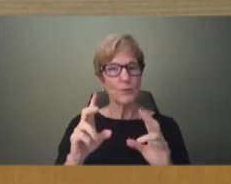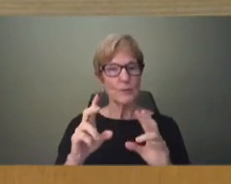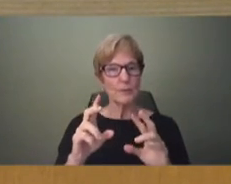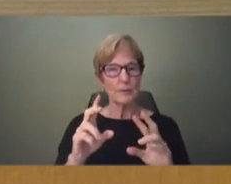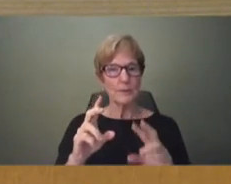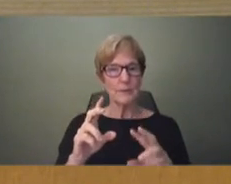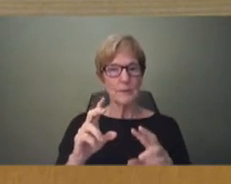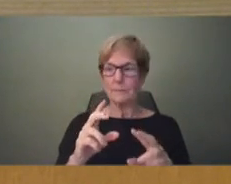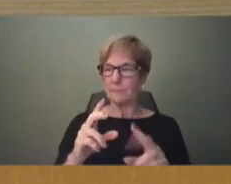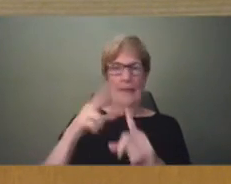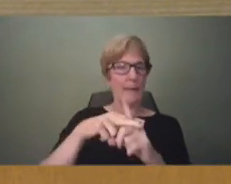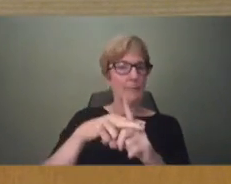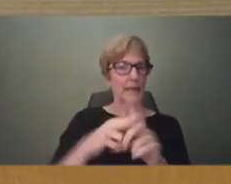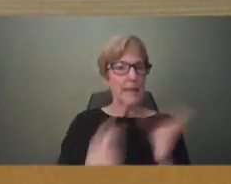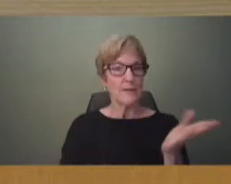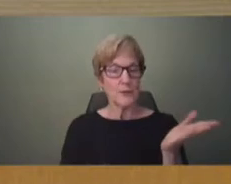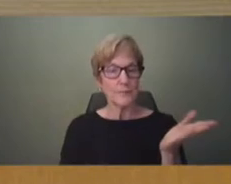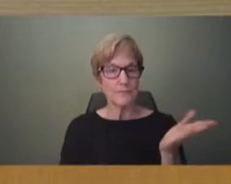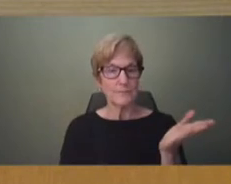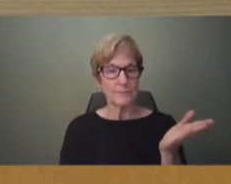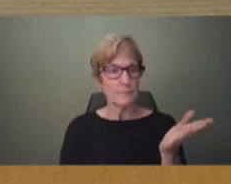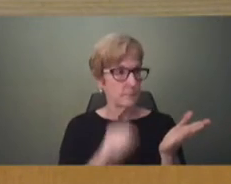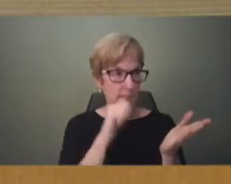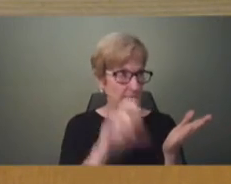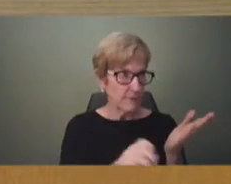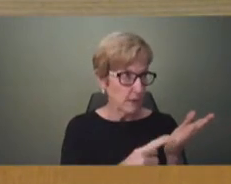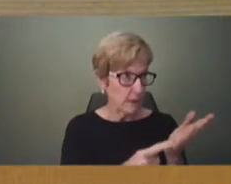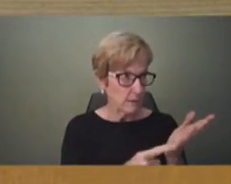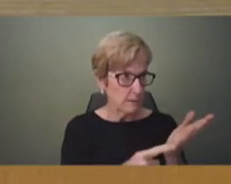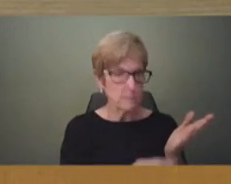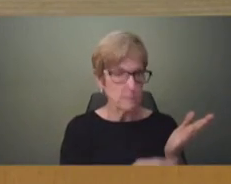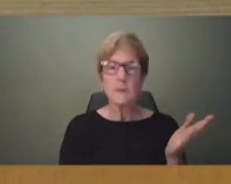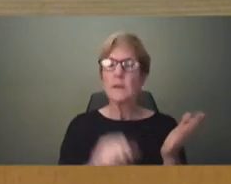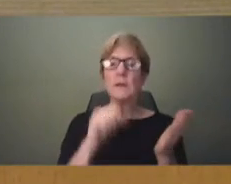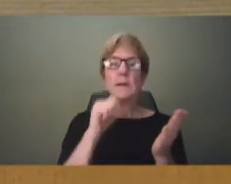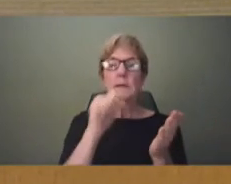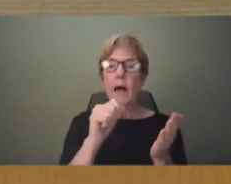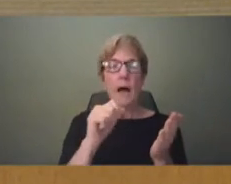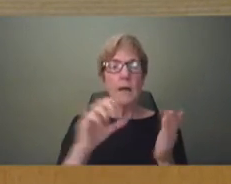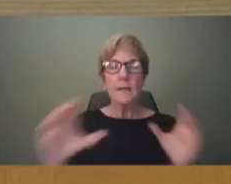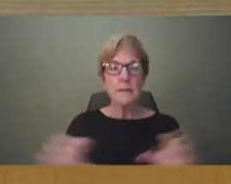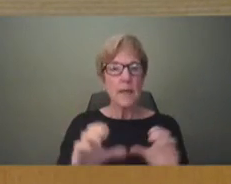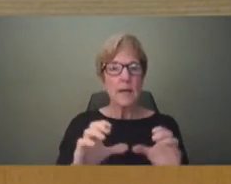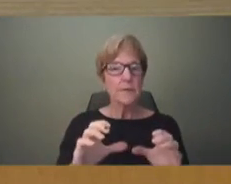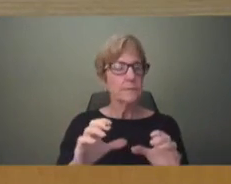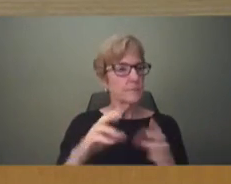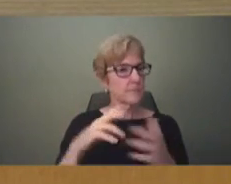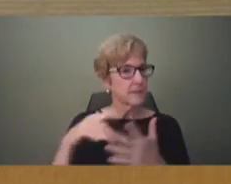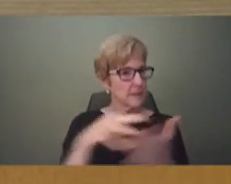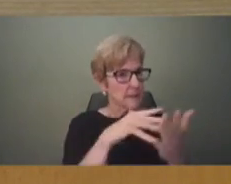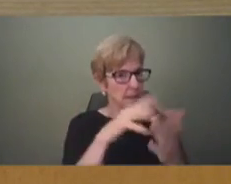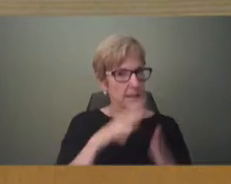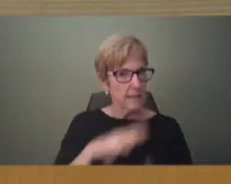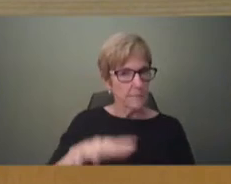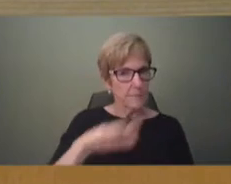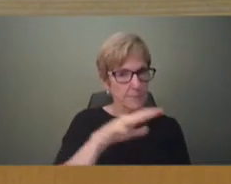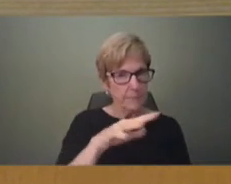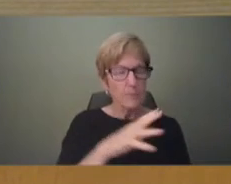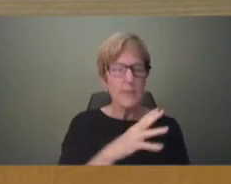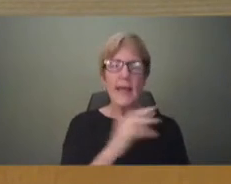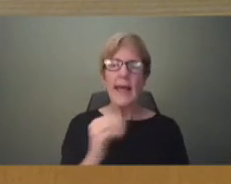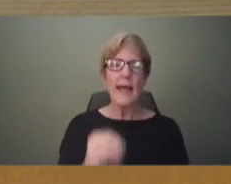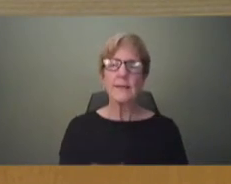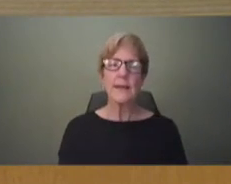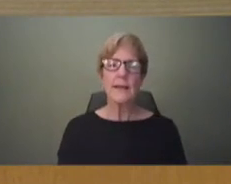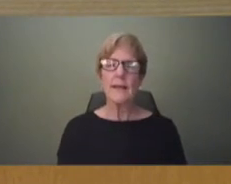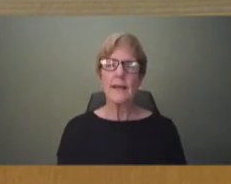application which they probably haven't done they have not not done a jurisdictional study nor this is a